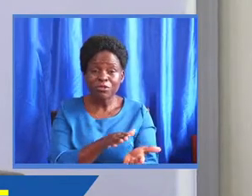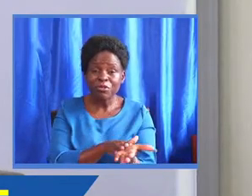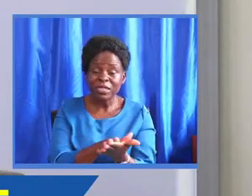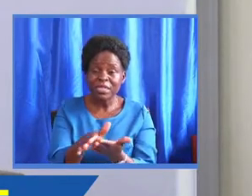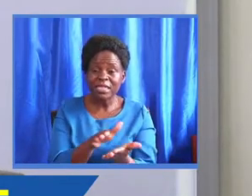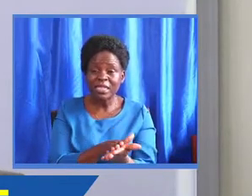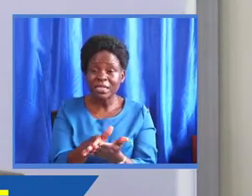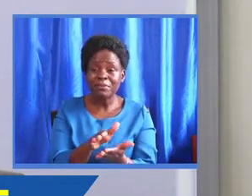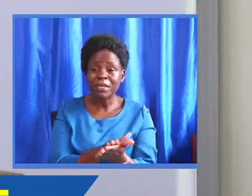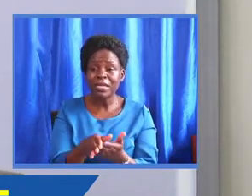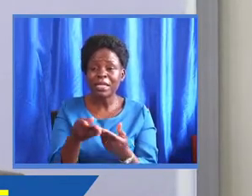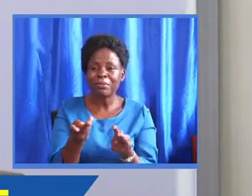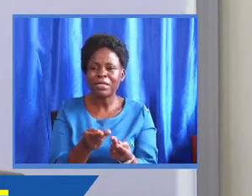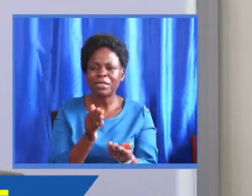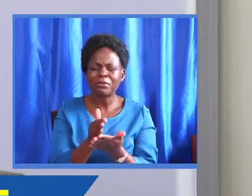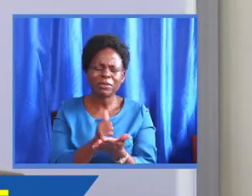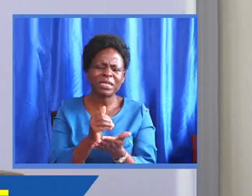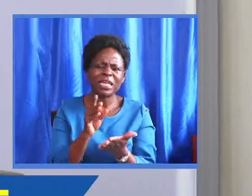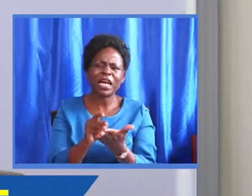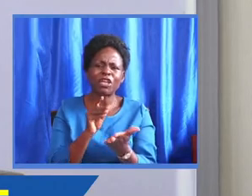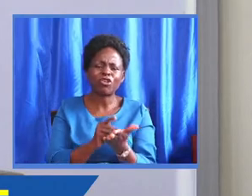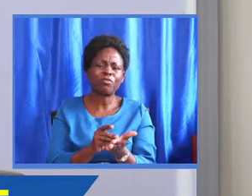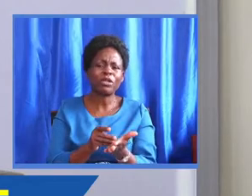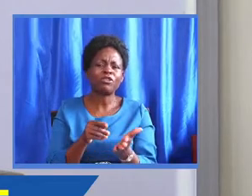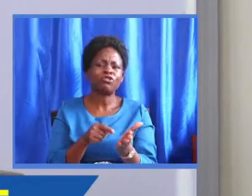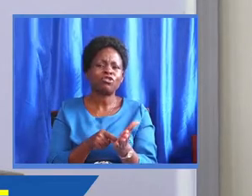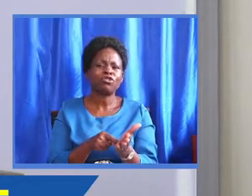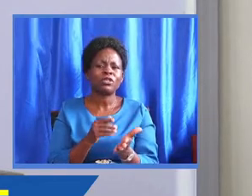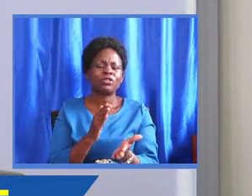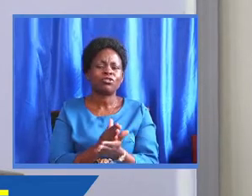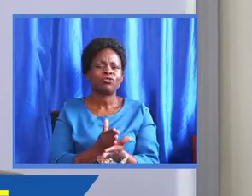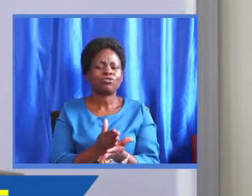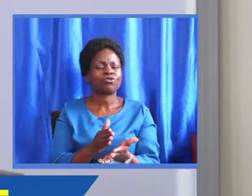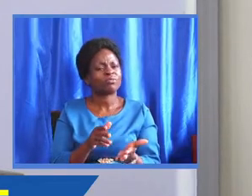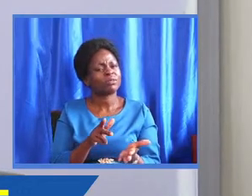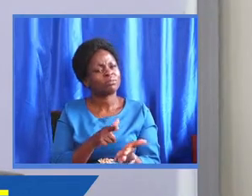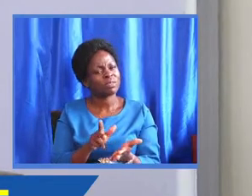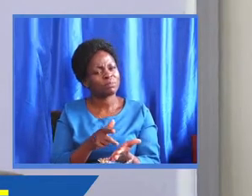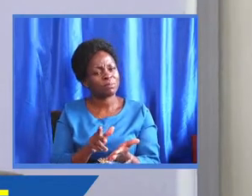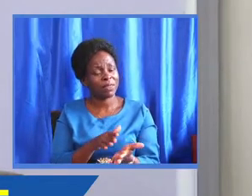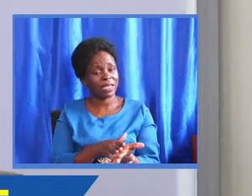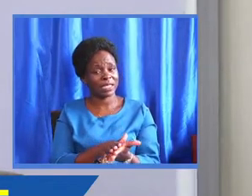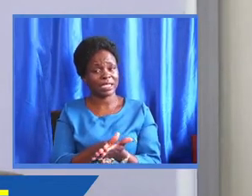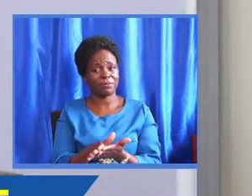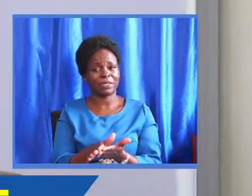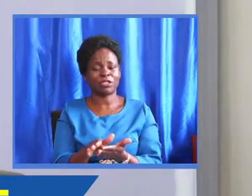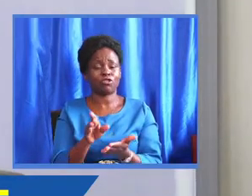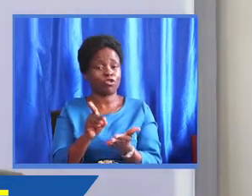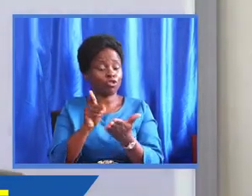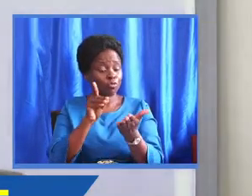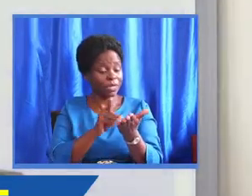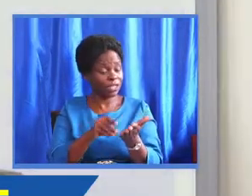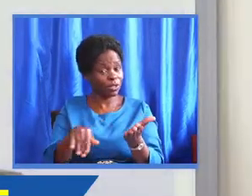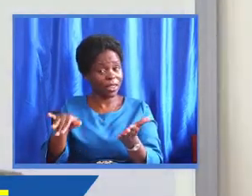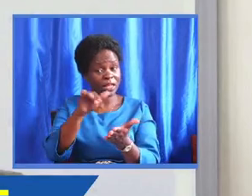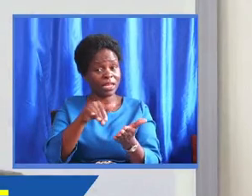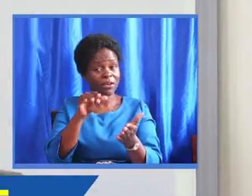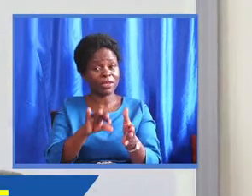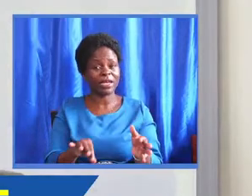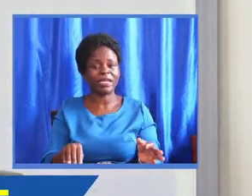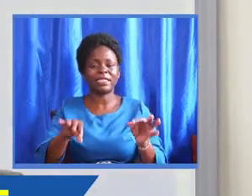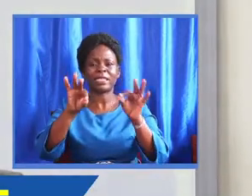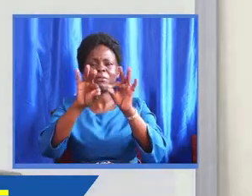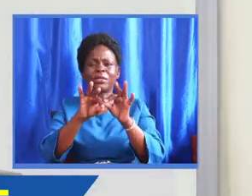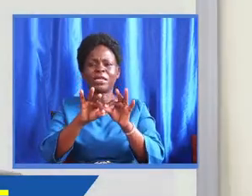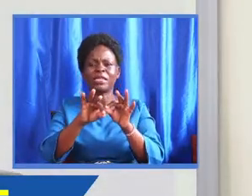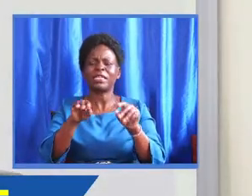not benefit because there's no document to show that actually you have incurred this expense. So documentation in that area is very, very key. How do